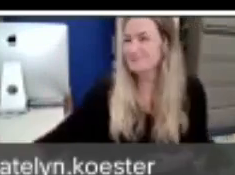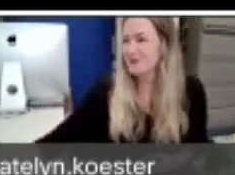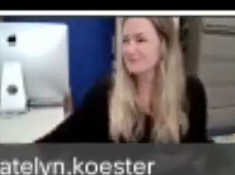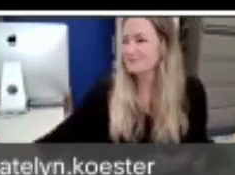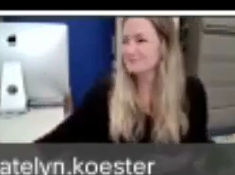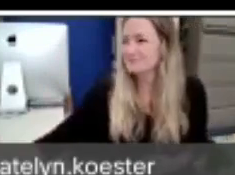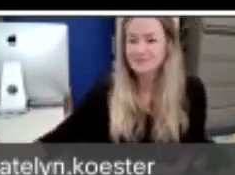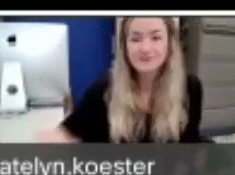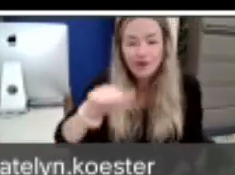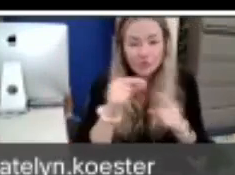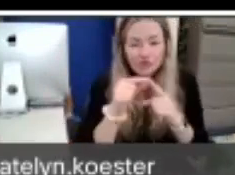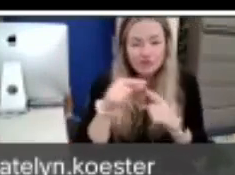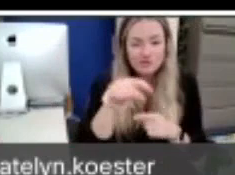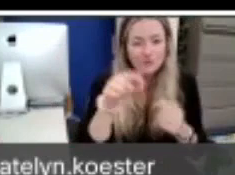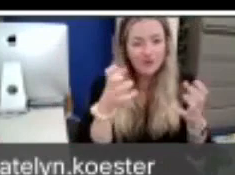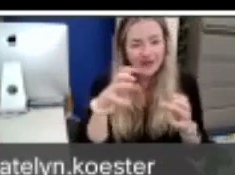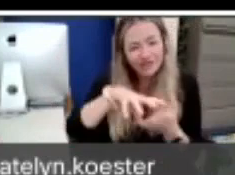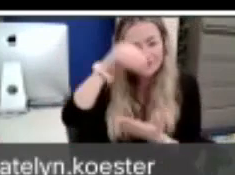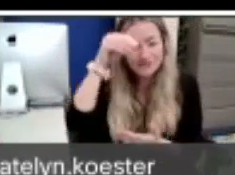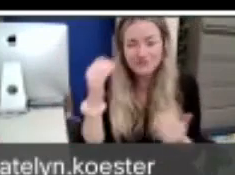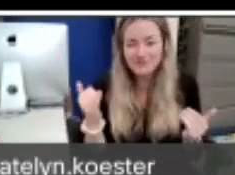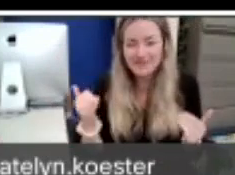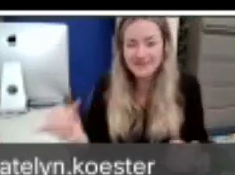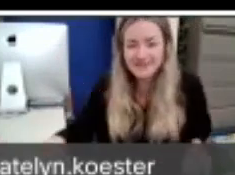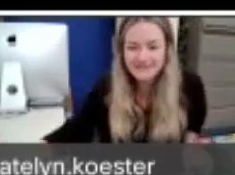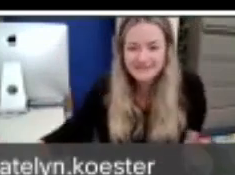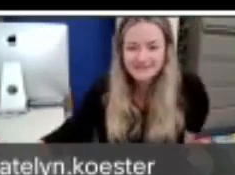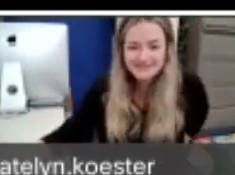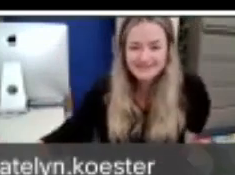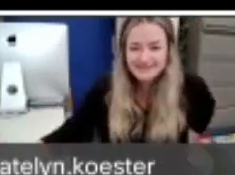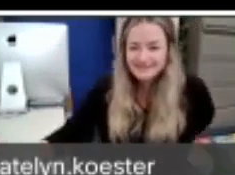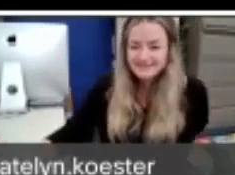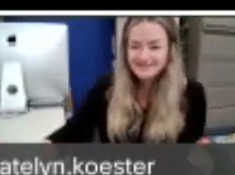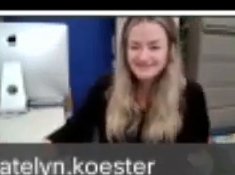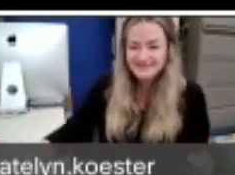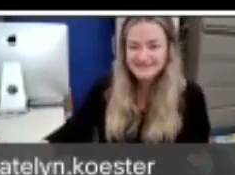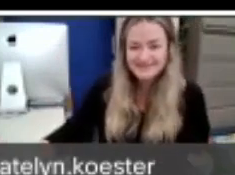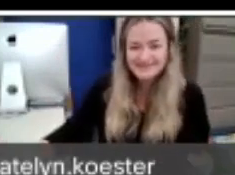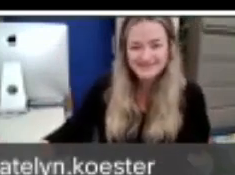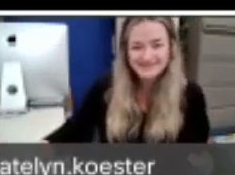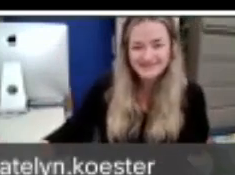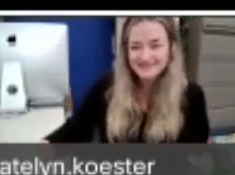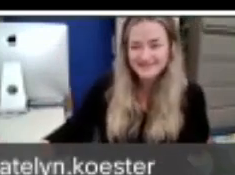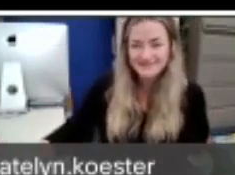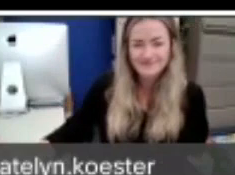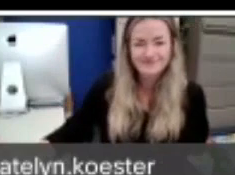Of course, no problem. Other words that you wanted to learn today?